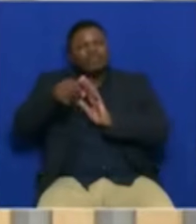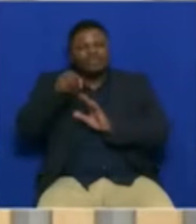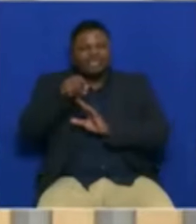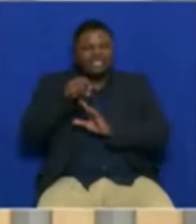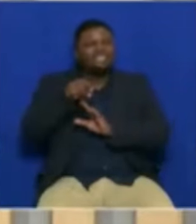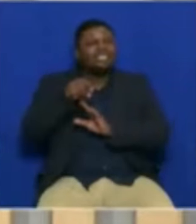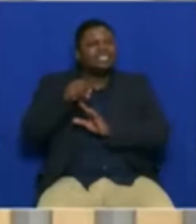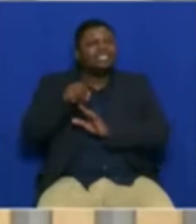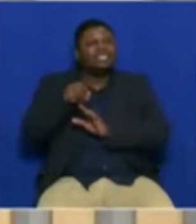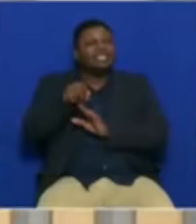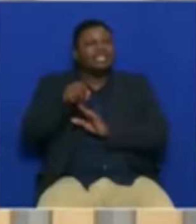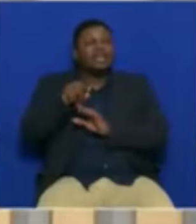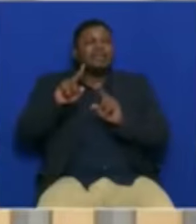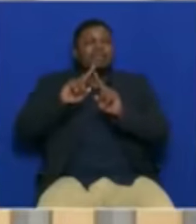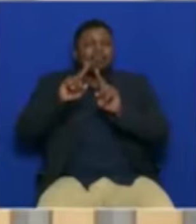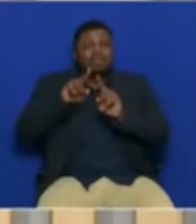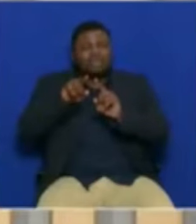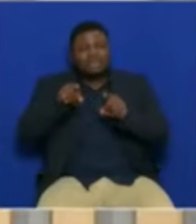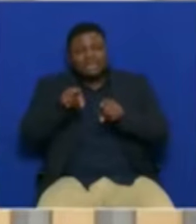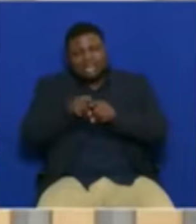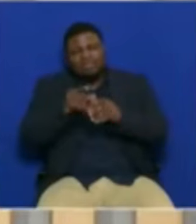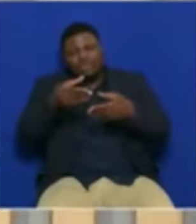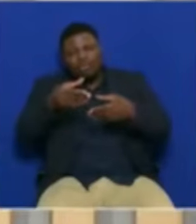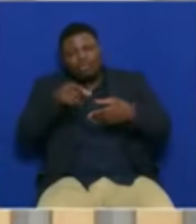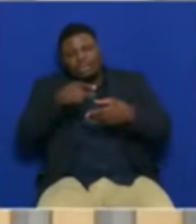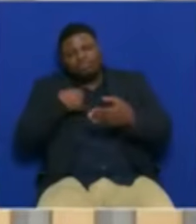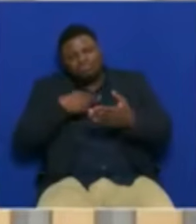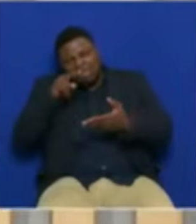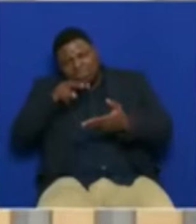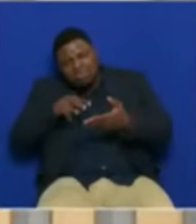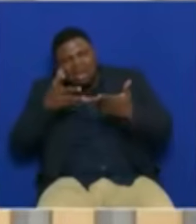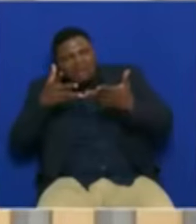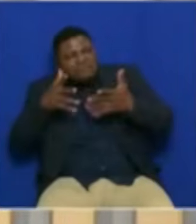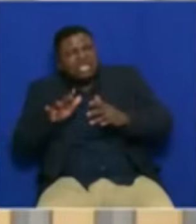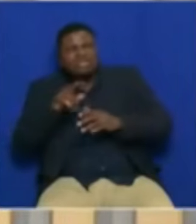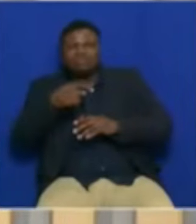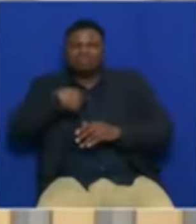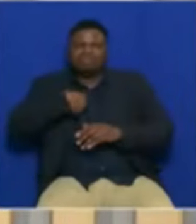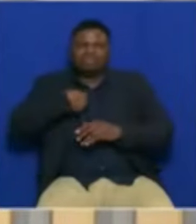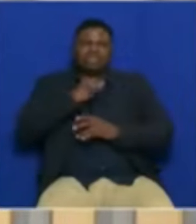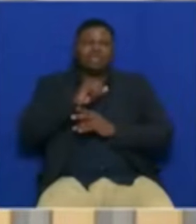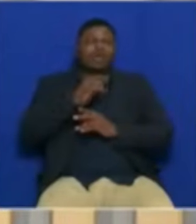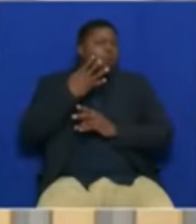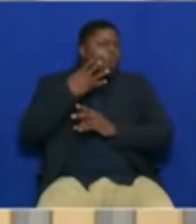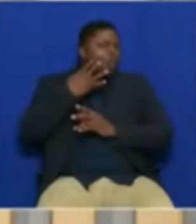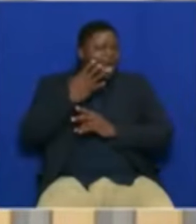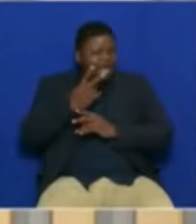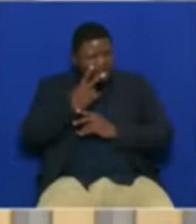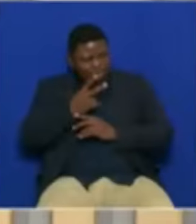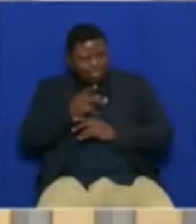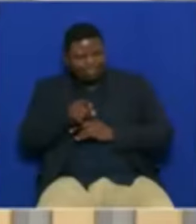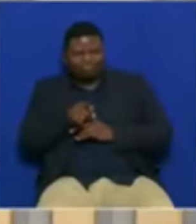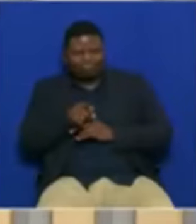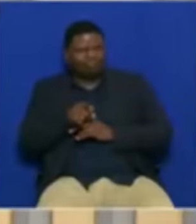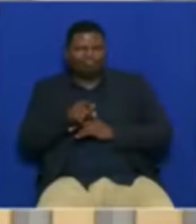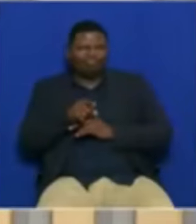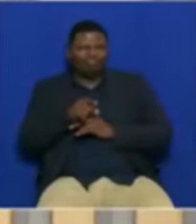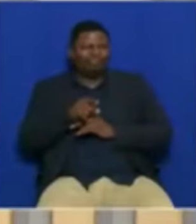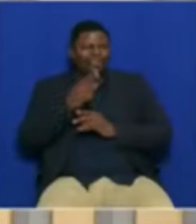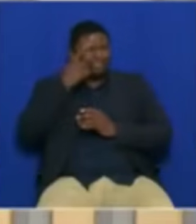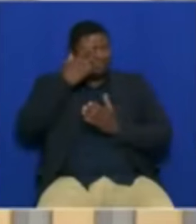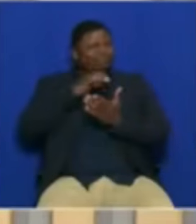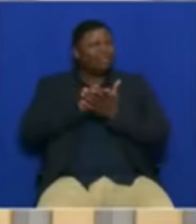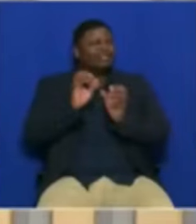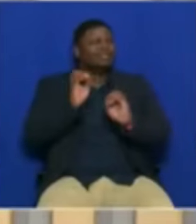into, when you look at that, I don't trust the documents that they signed. In